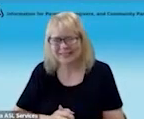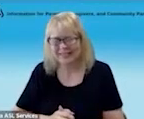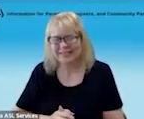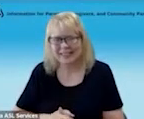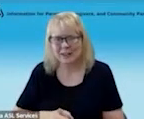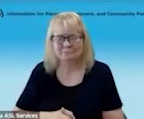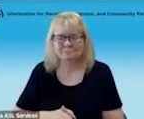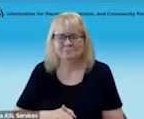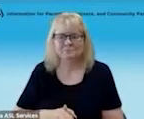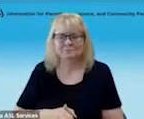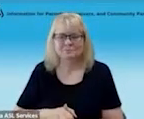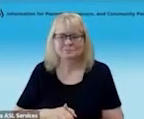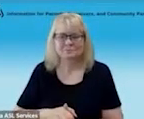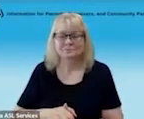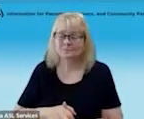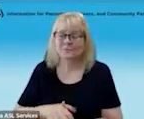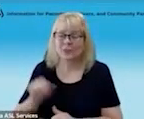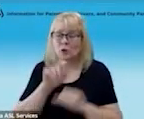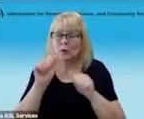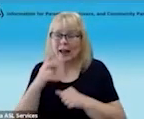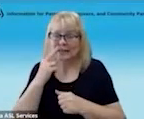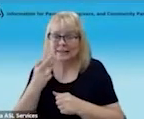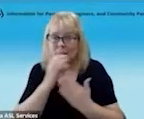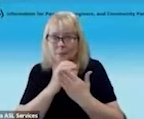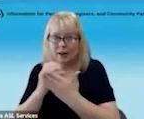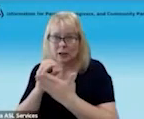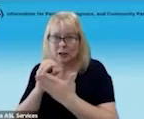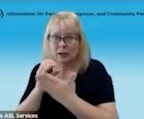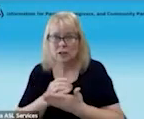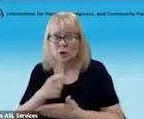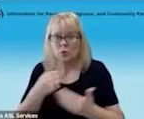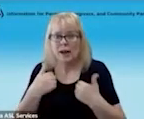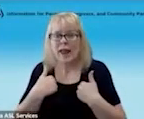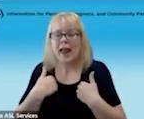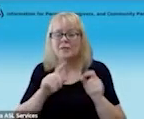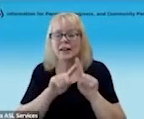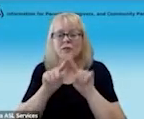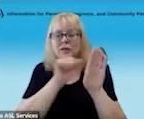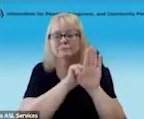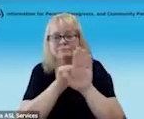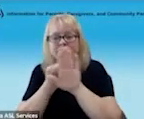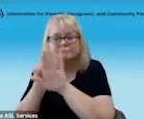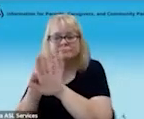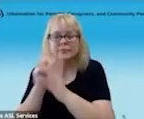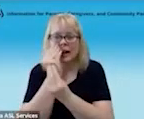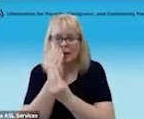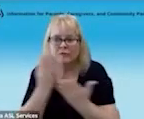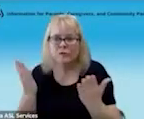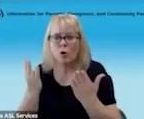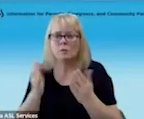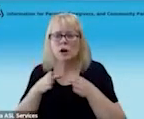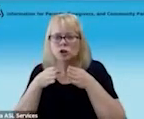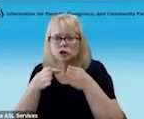access COVID-19 vaccine and booster. So parents, caregiver, you are not alone. Next slide,